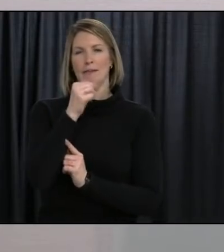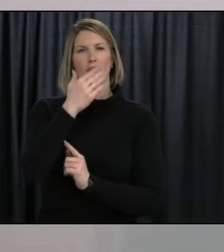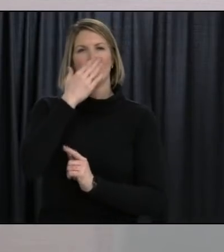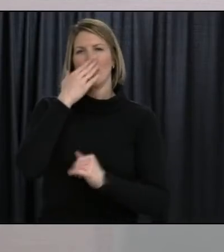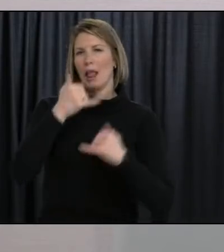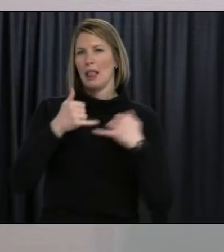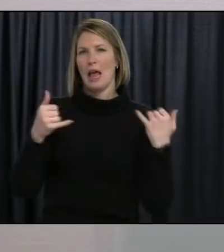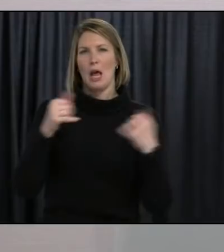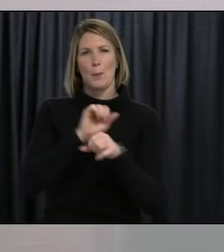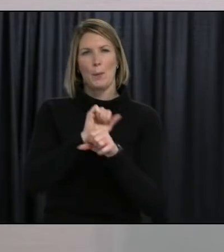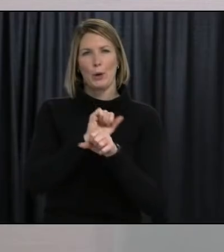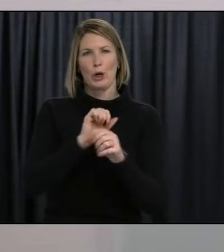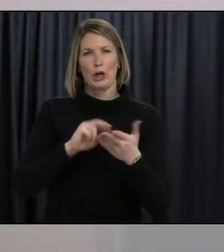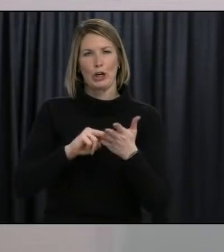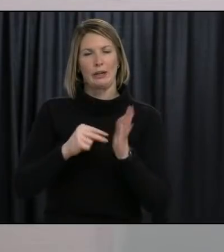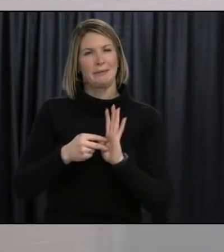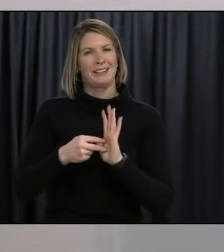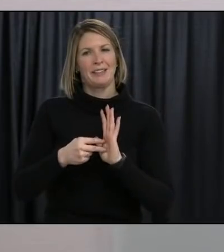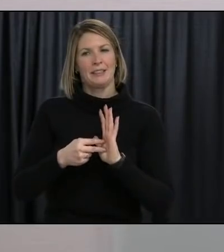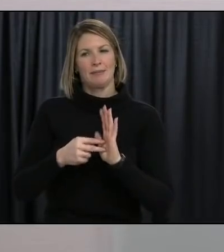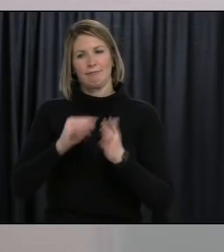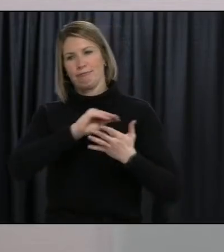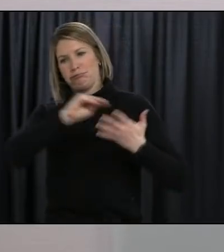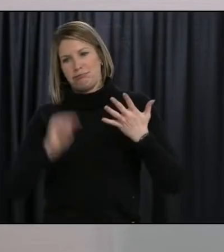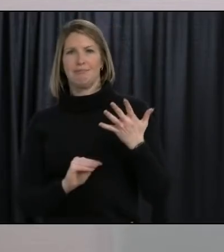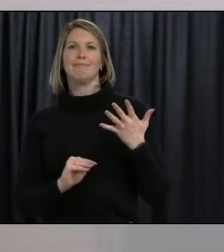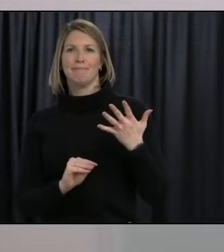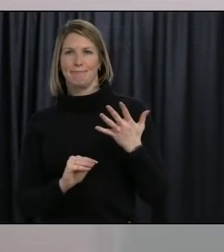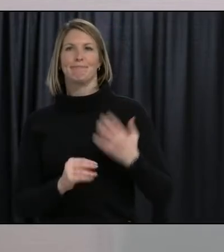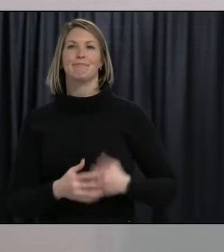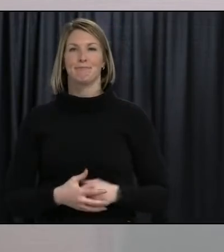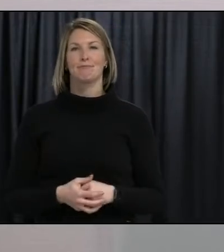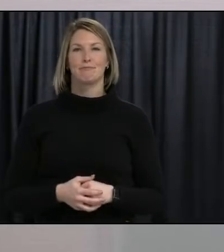are back with other healthcare workers, I guess.